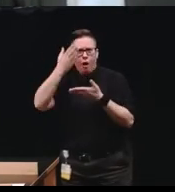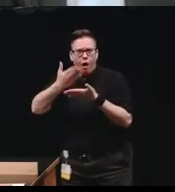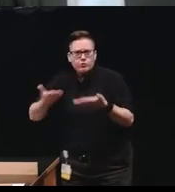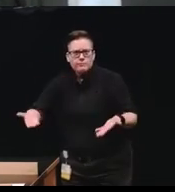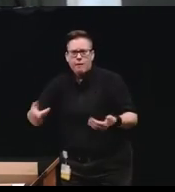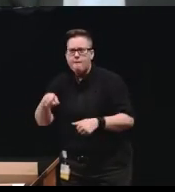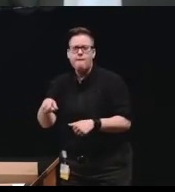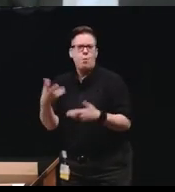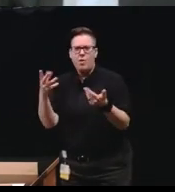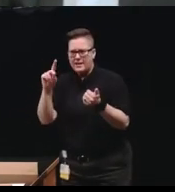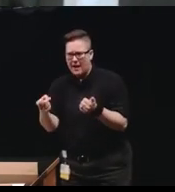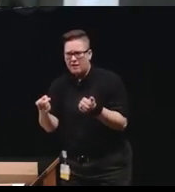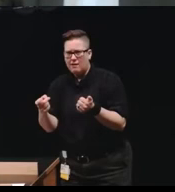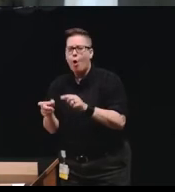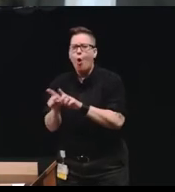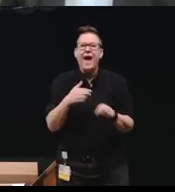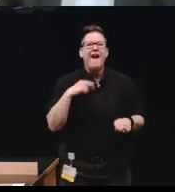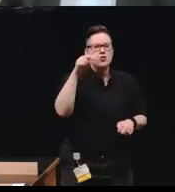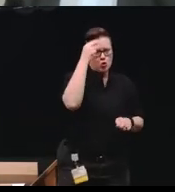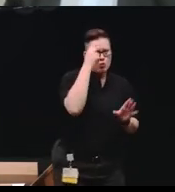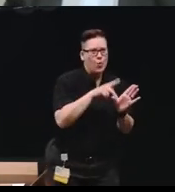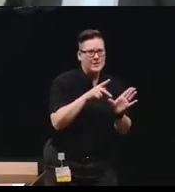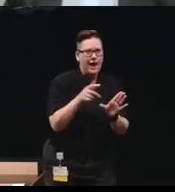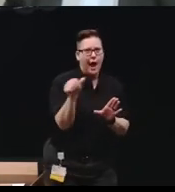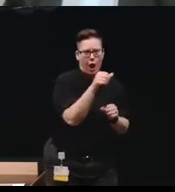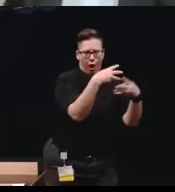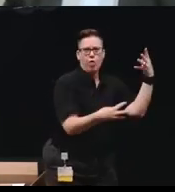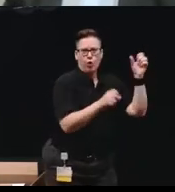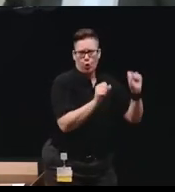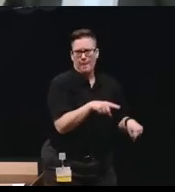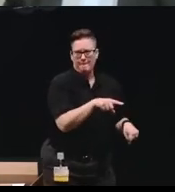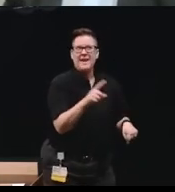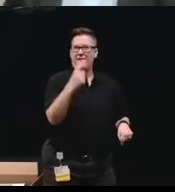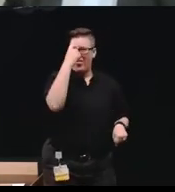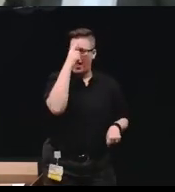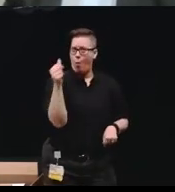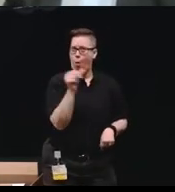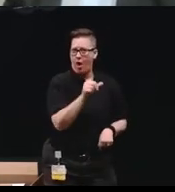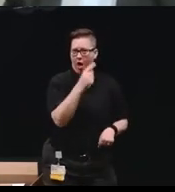differential. There's a neuropsychiatric differential, including thinking about psychiatric comorbidities.